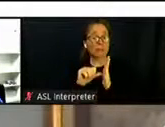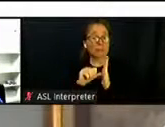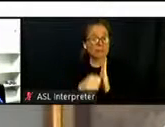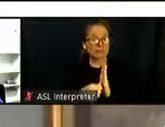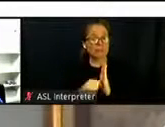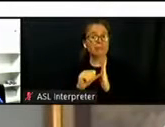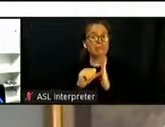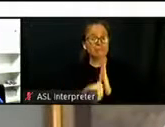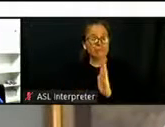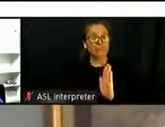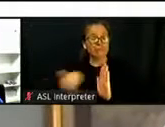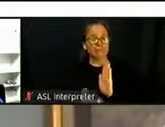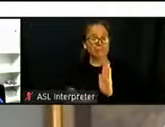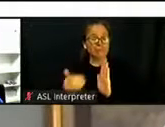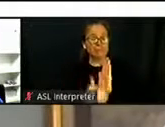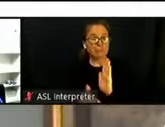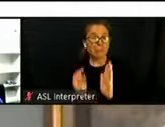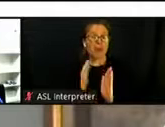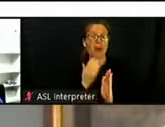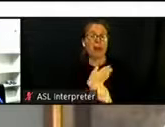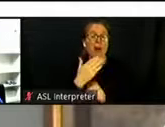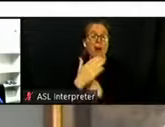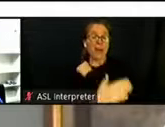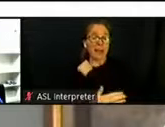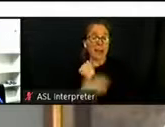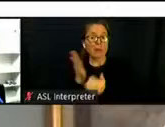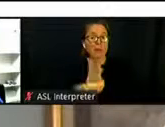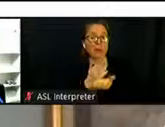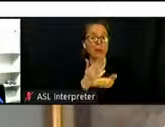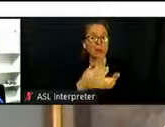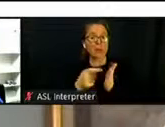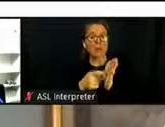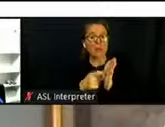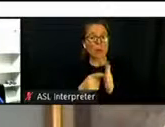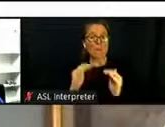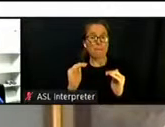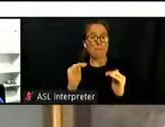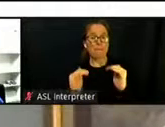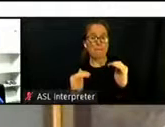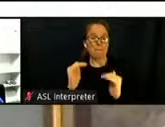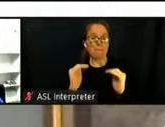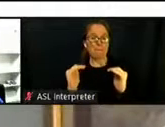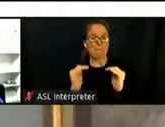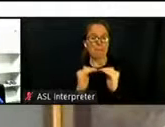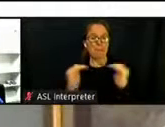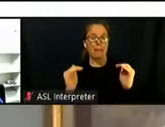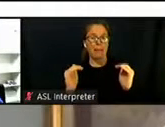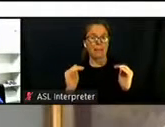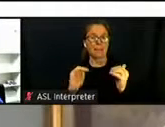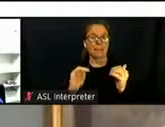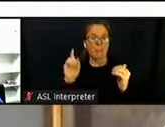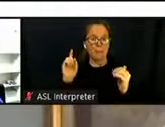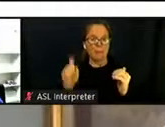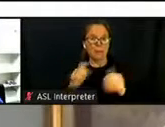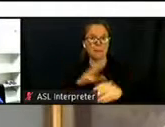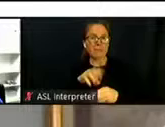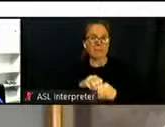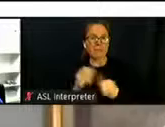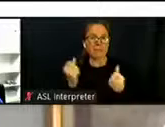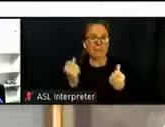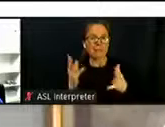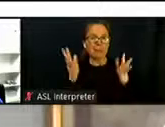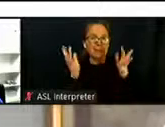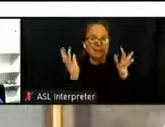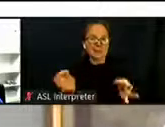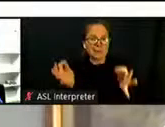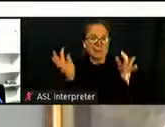that county budgets have to balance. And there has to be a decision process around that. So you're going to hear all that today from